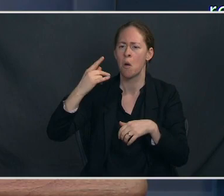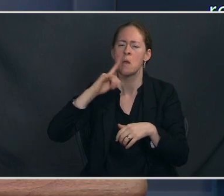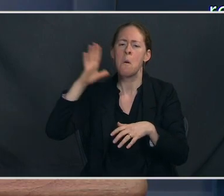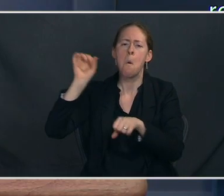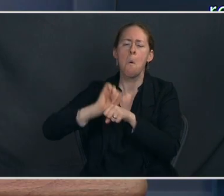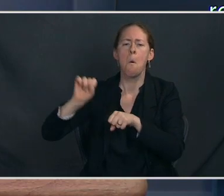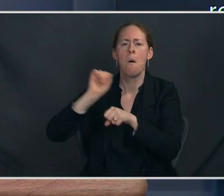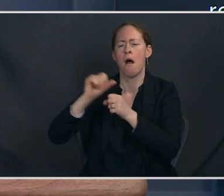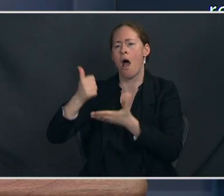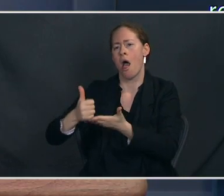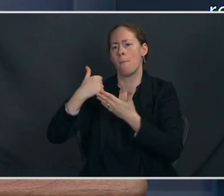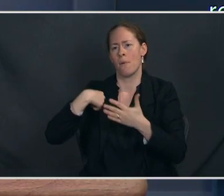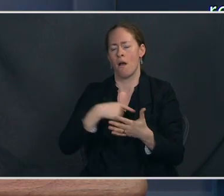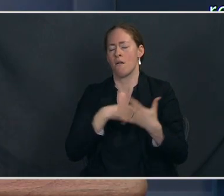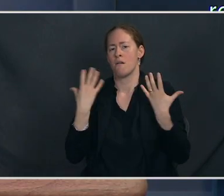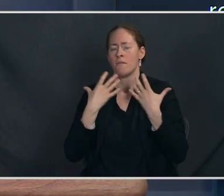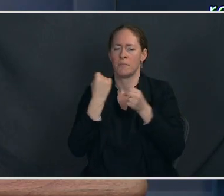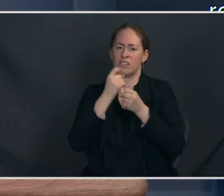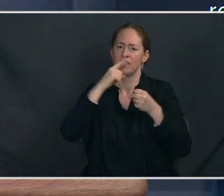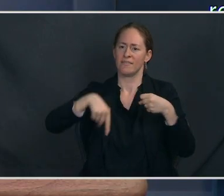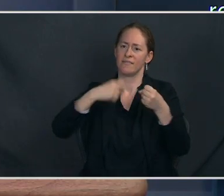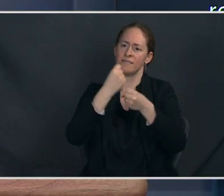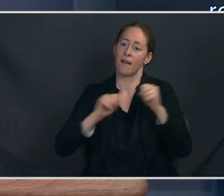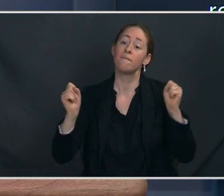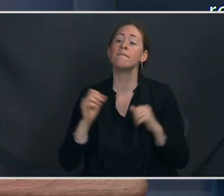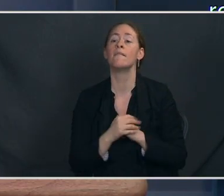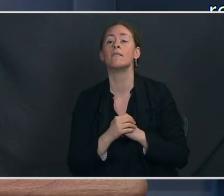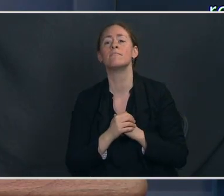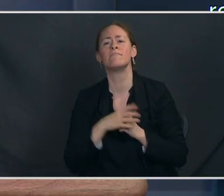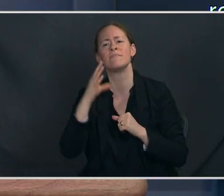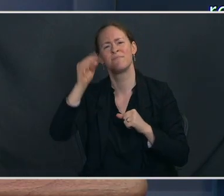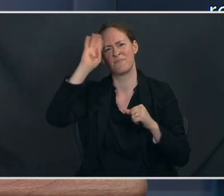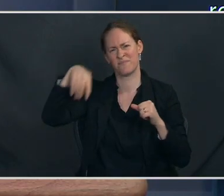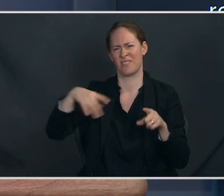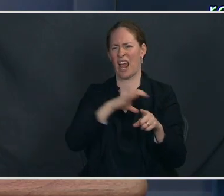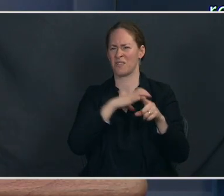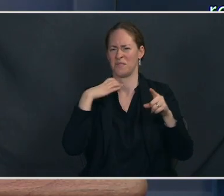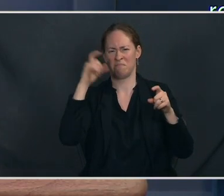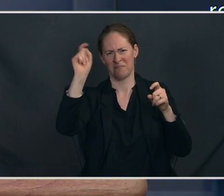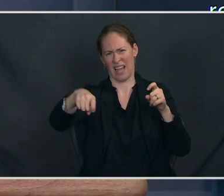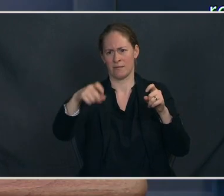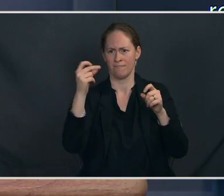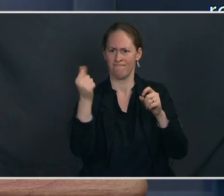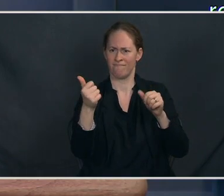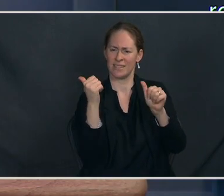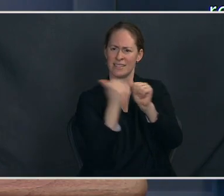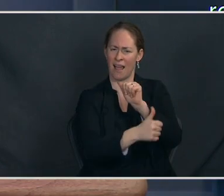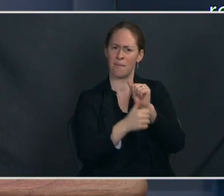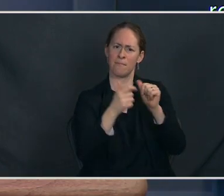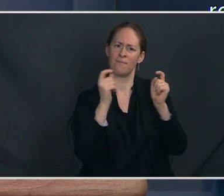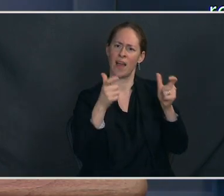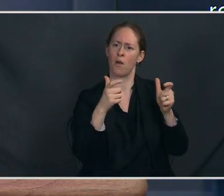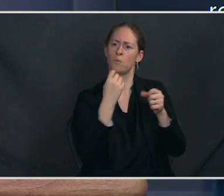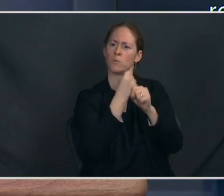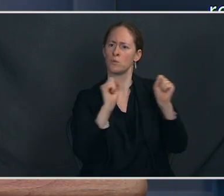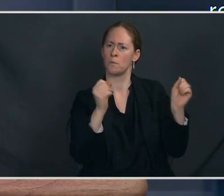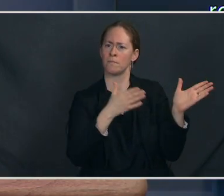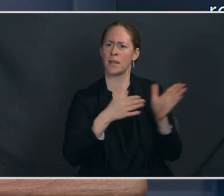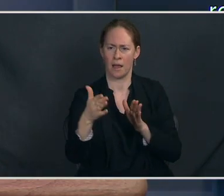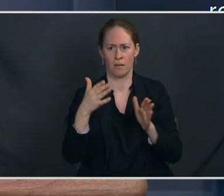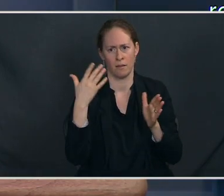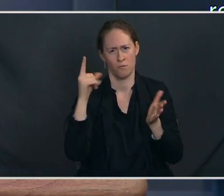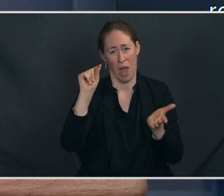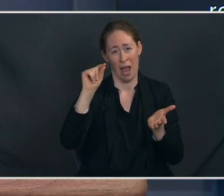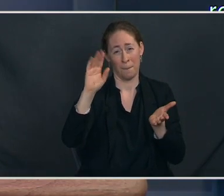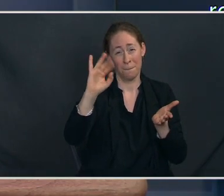also make the case that Congress needs to immediately pass the American Rescue Plan, which includes $20 billion to invest in local community